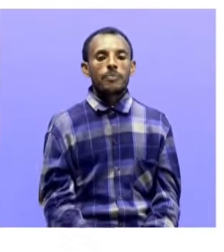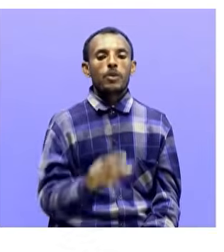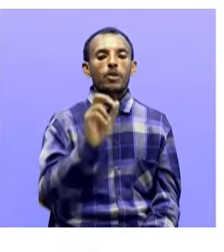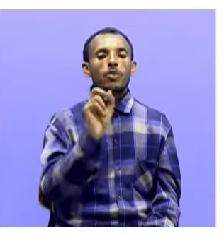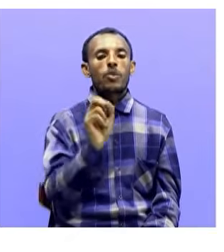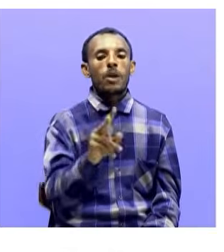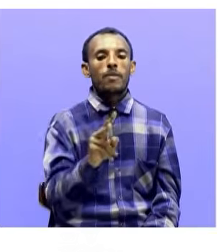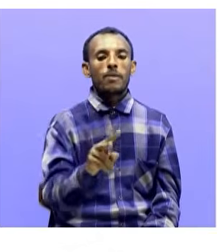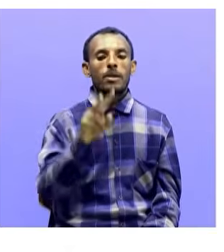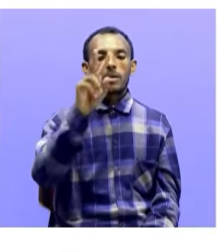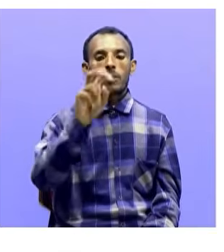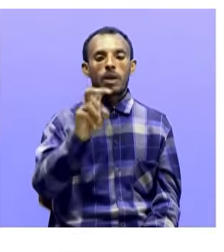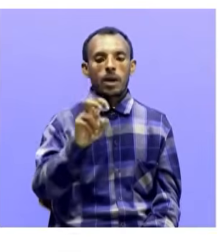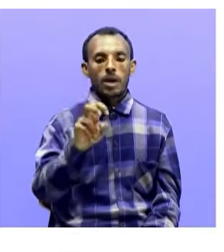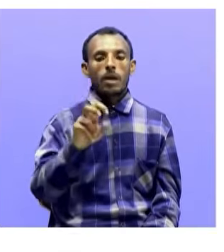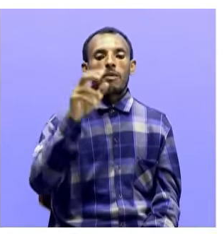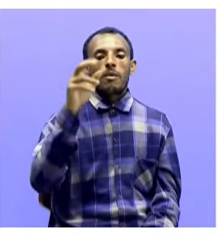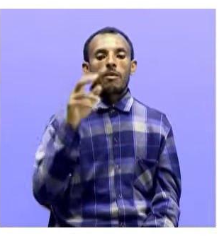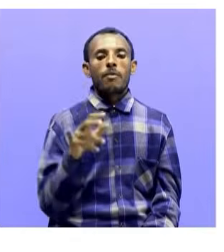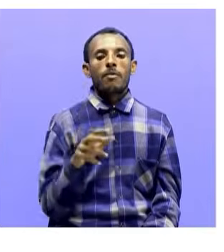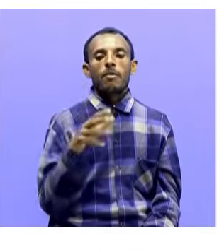12, 20, 15,